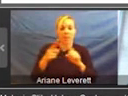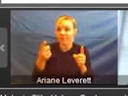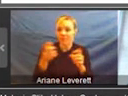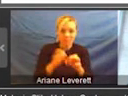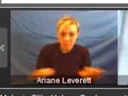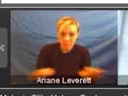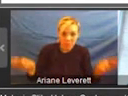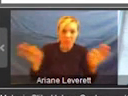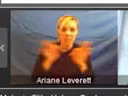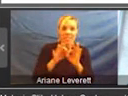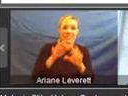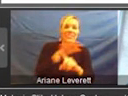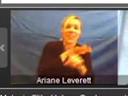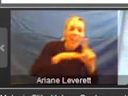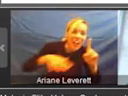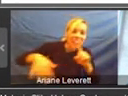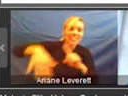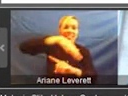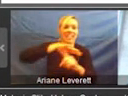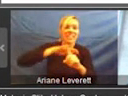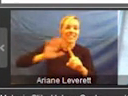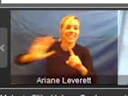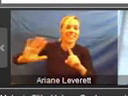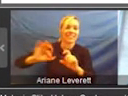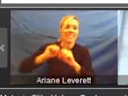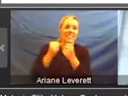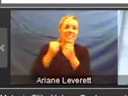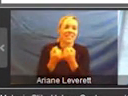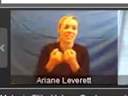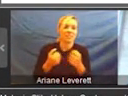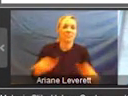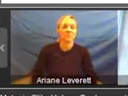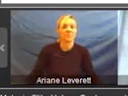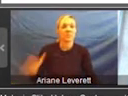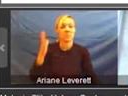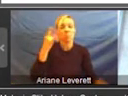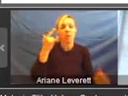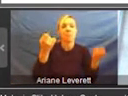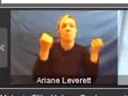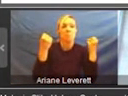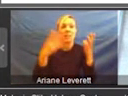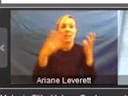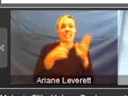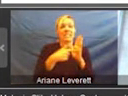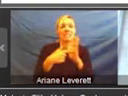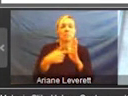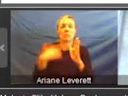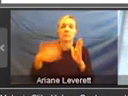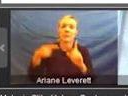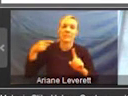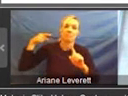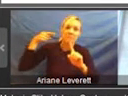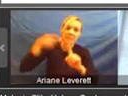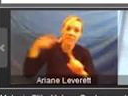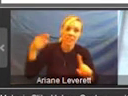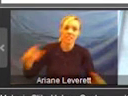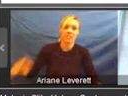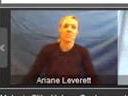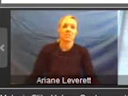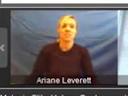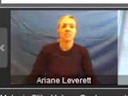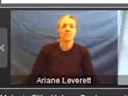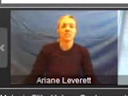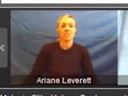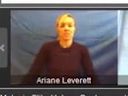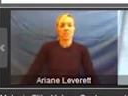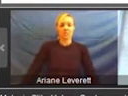a lot here, because most examples that you can find are very specific. So they really, the ones that are successful, they really